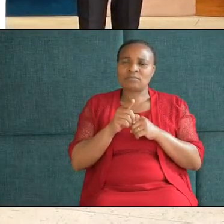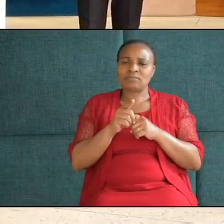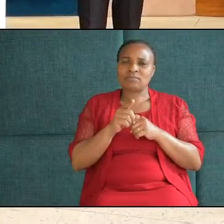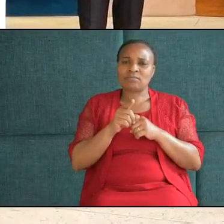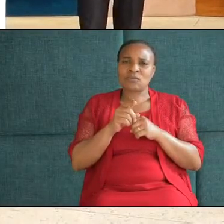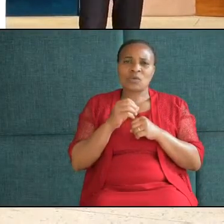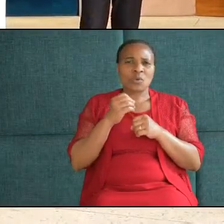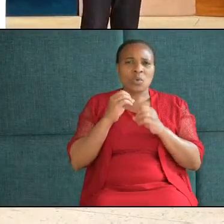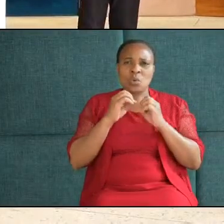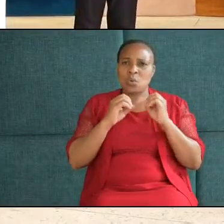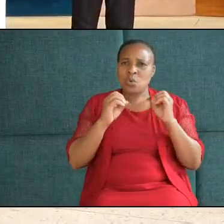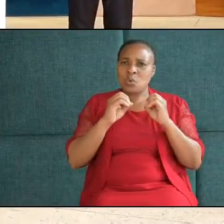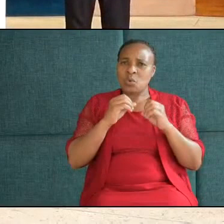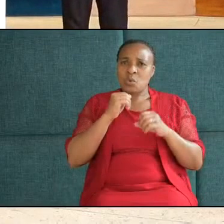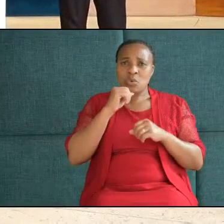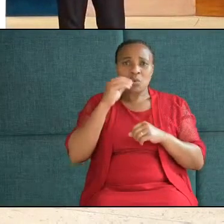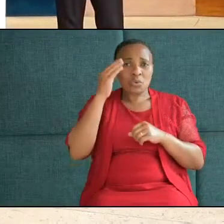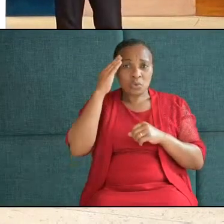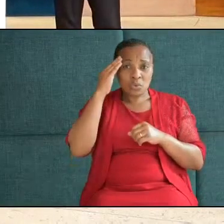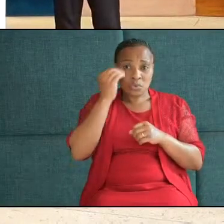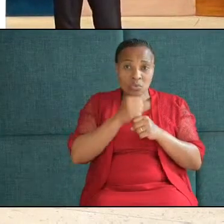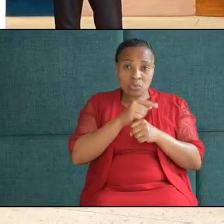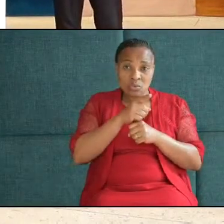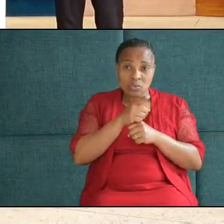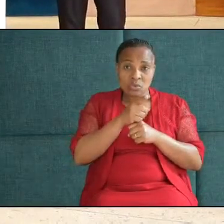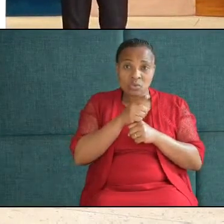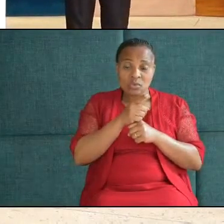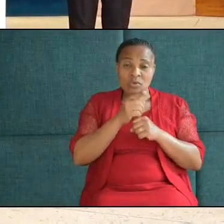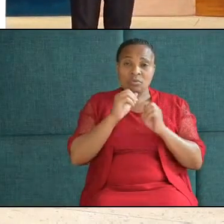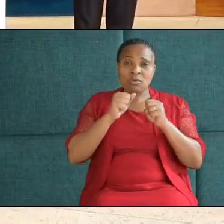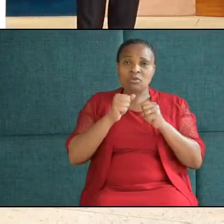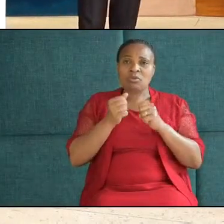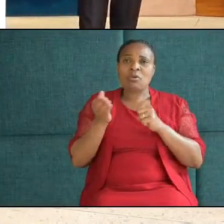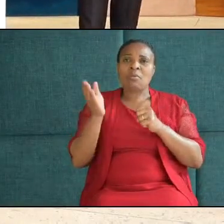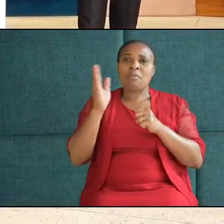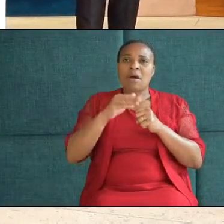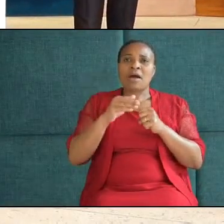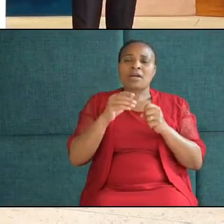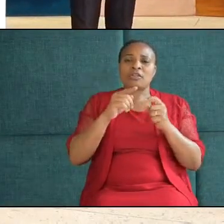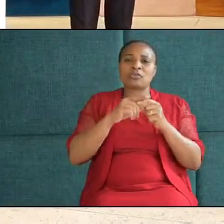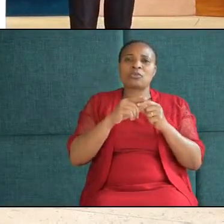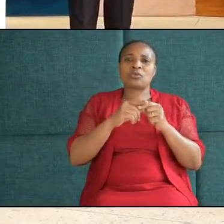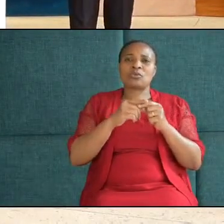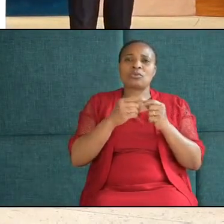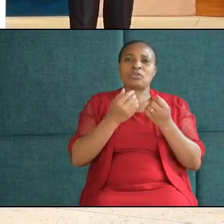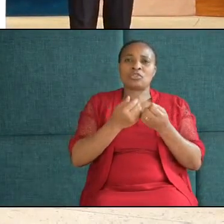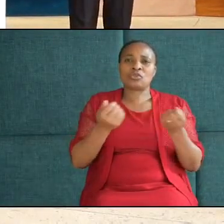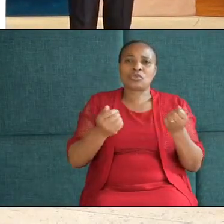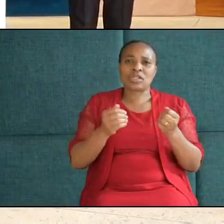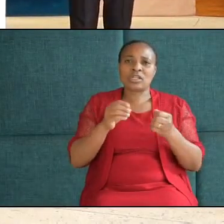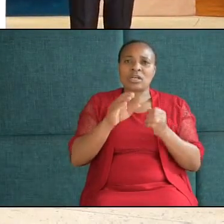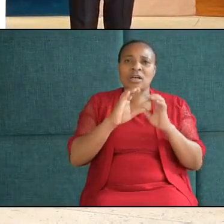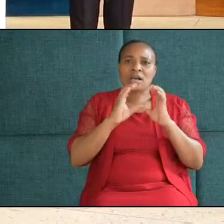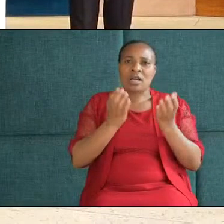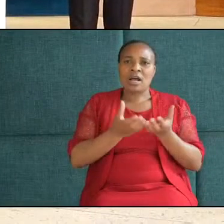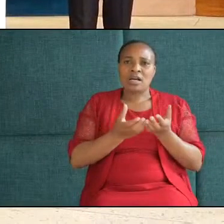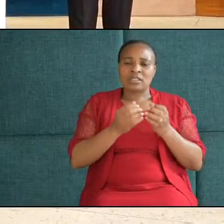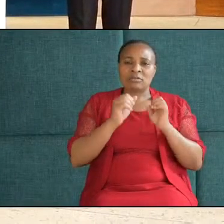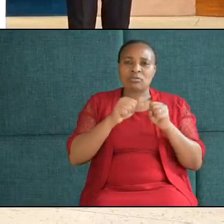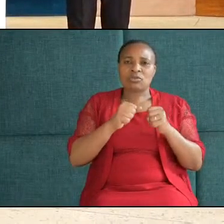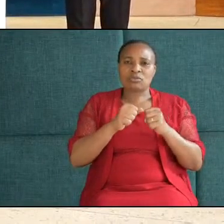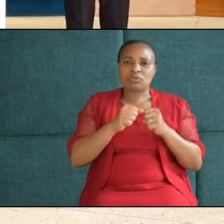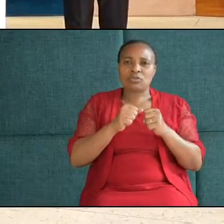Oh dear, you don't know, do you? You really have to come back to kindergarten. It was built to look like